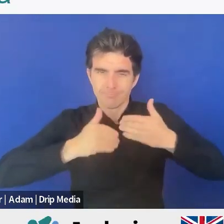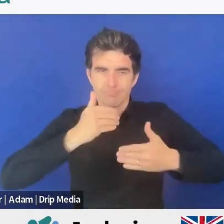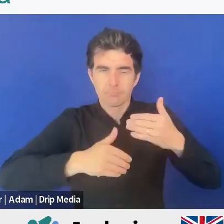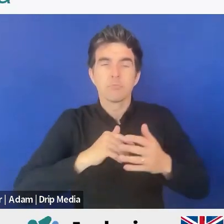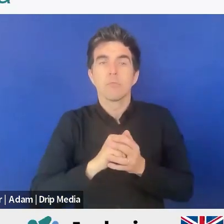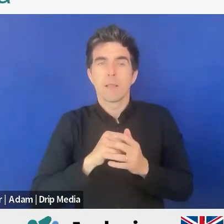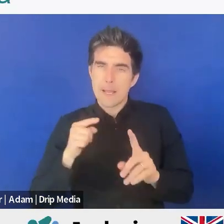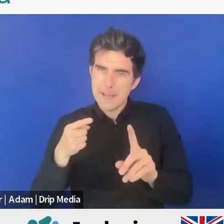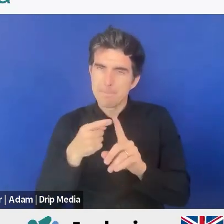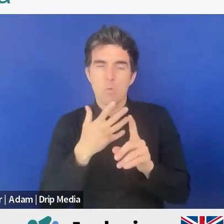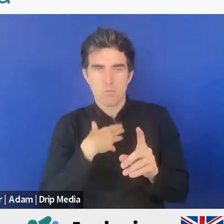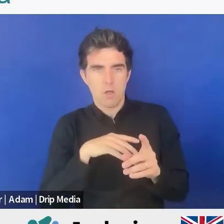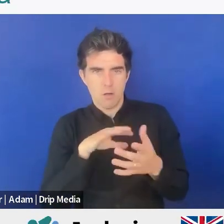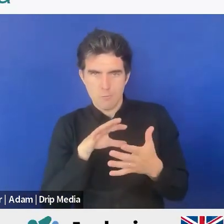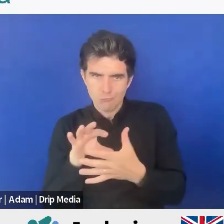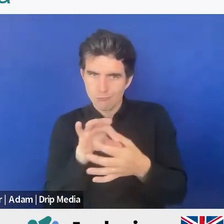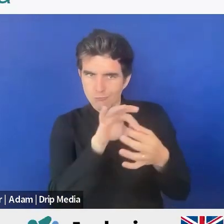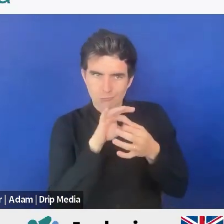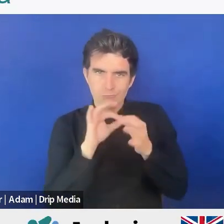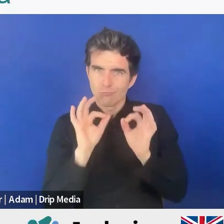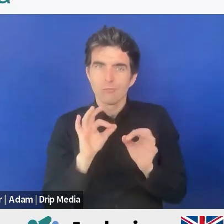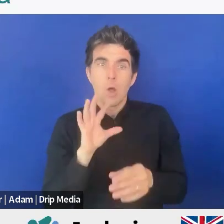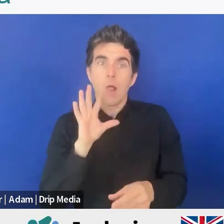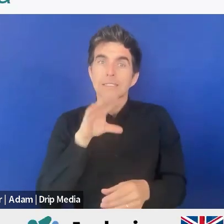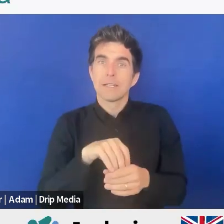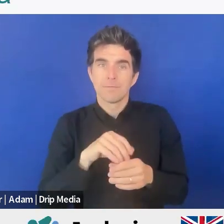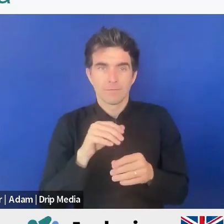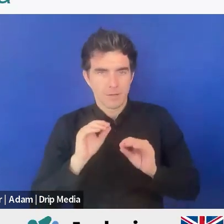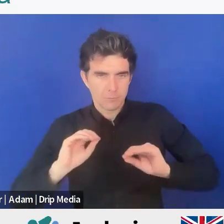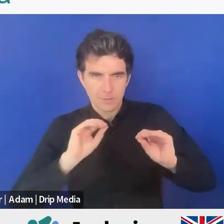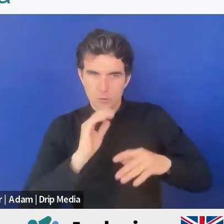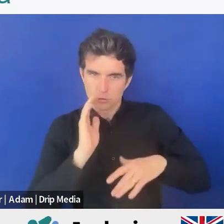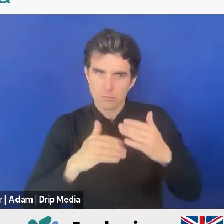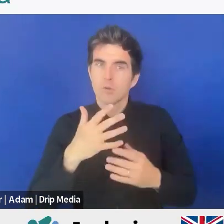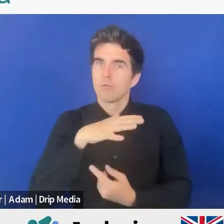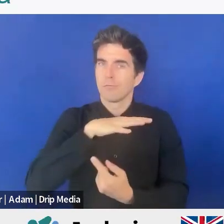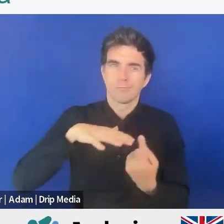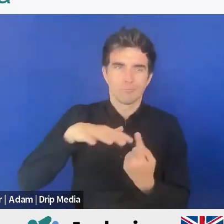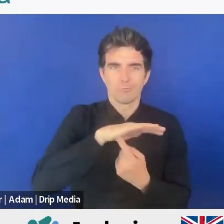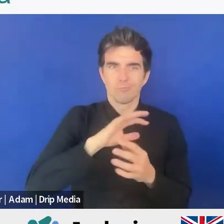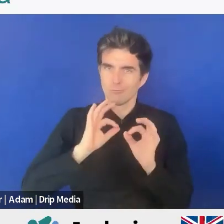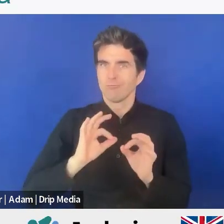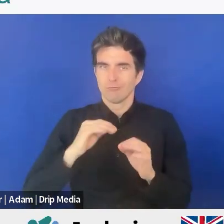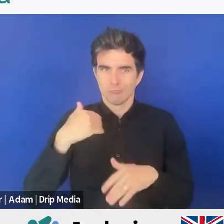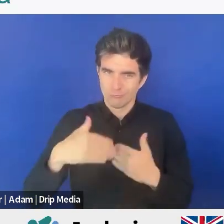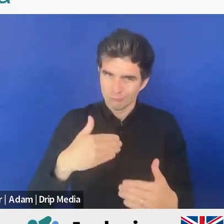our approach is related to support parents or caregivers. In our working area, we met a mother